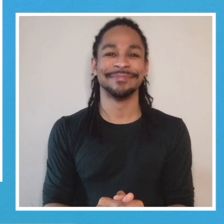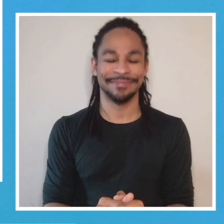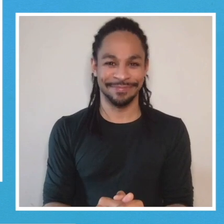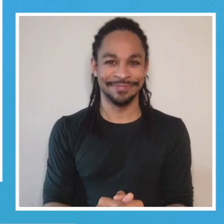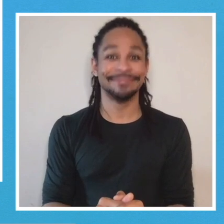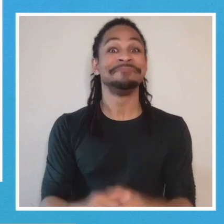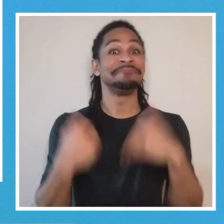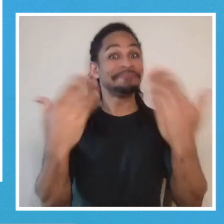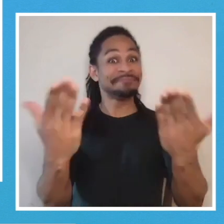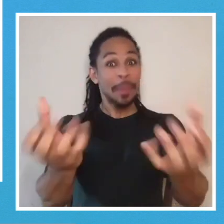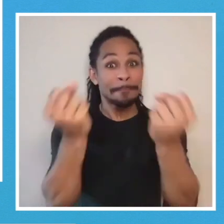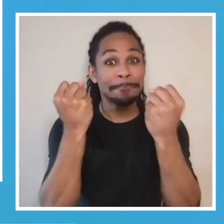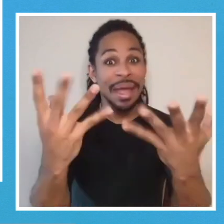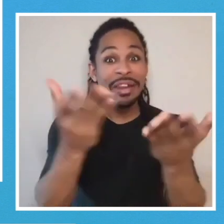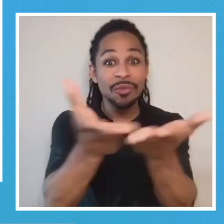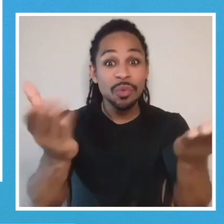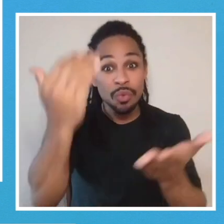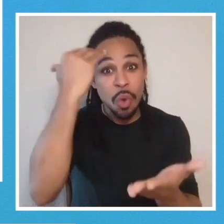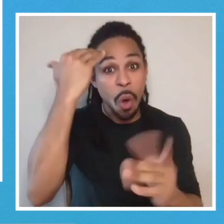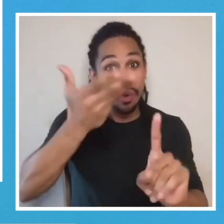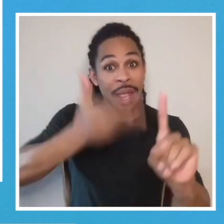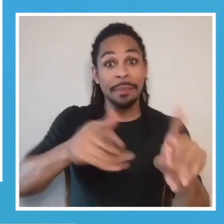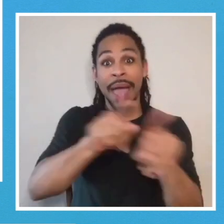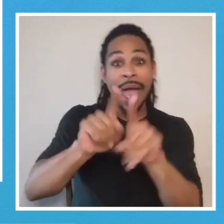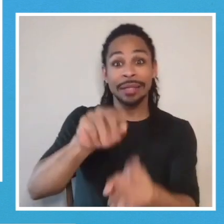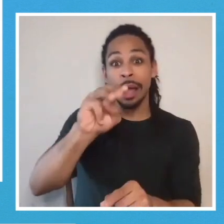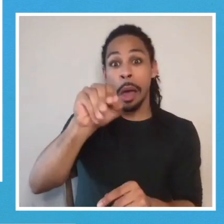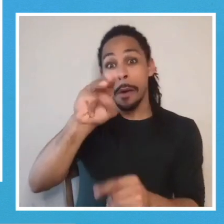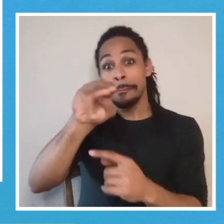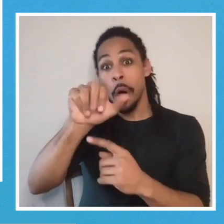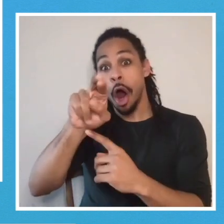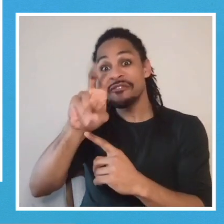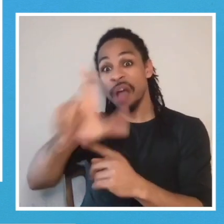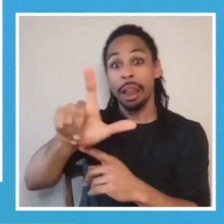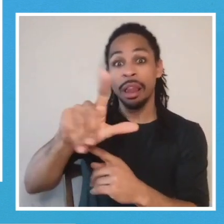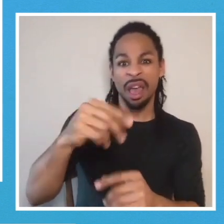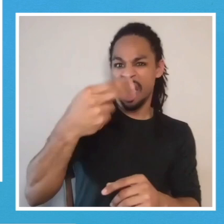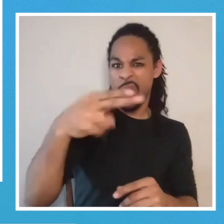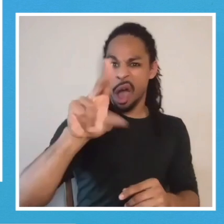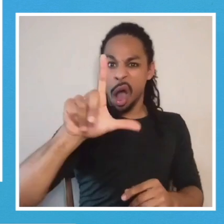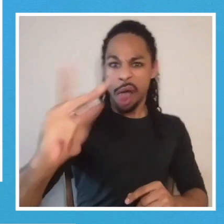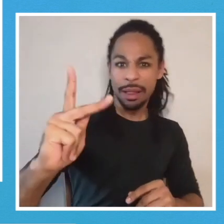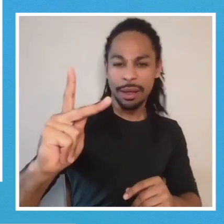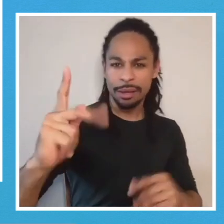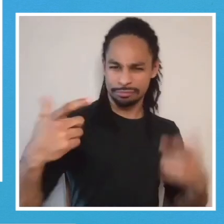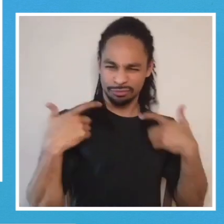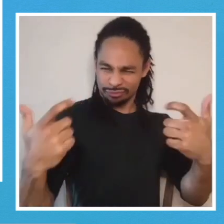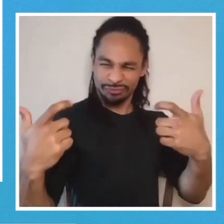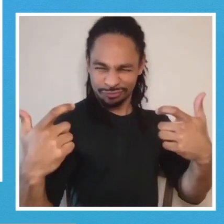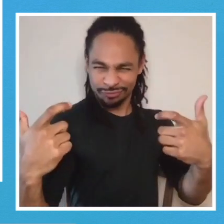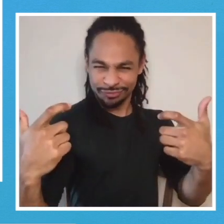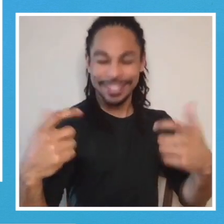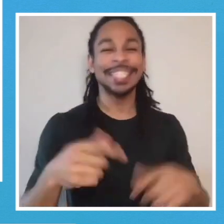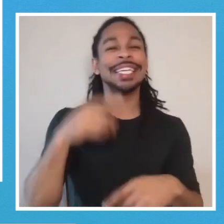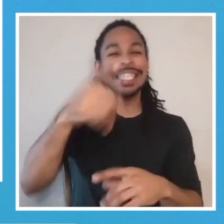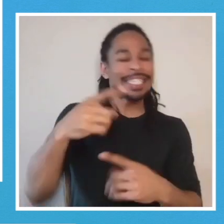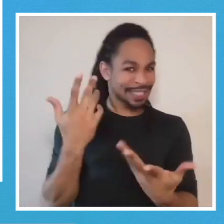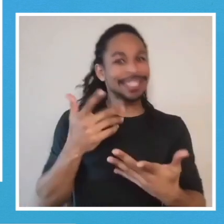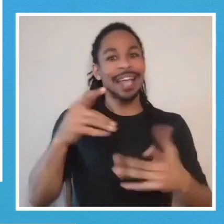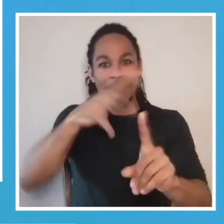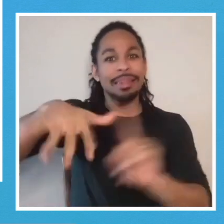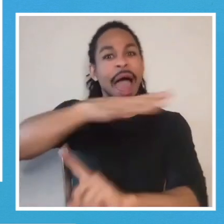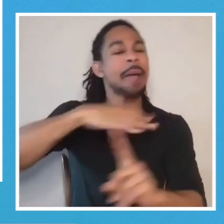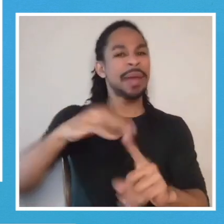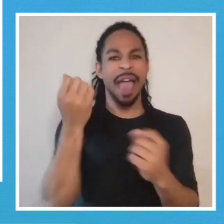Many of you know him as Marvel's The Hulk. He's an Oscar-nominated actor, a climate activist, a very early proponent of banning